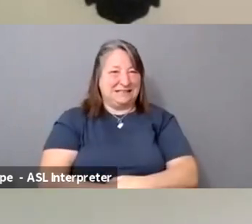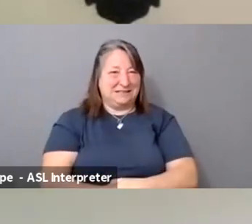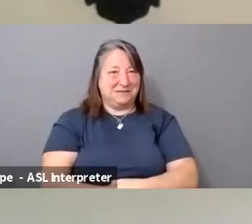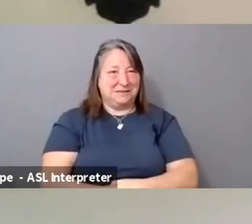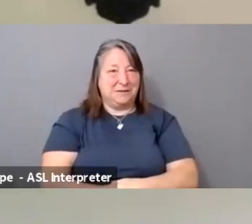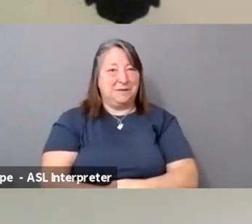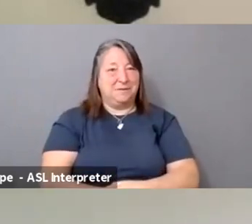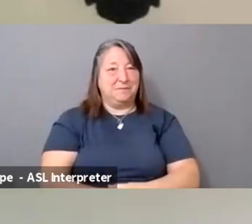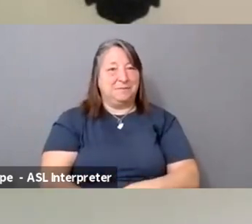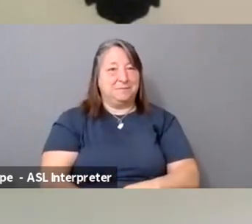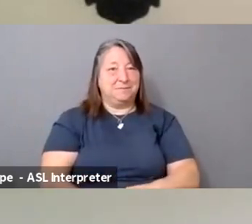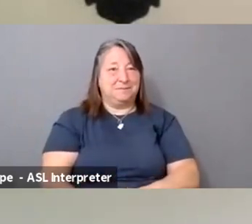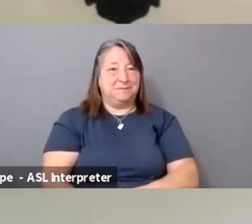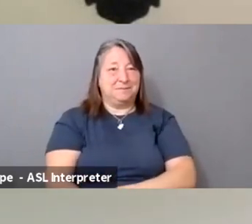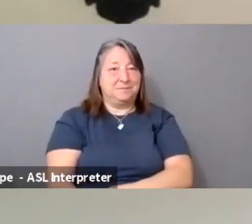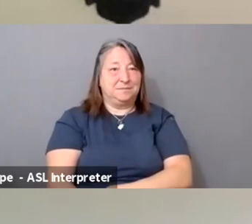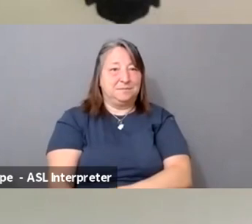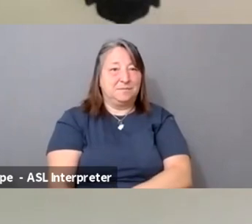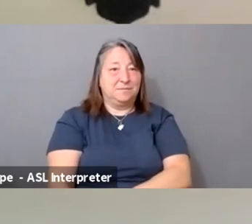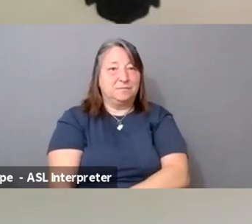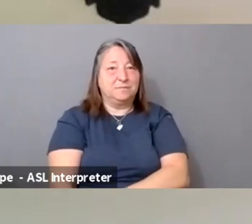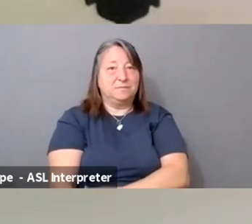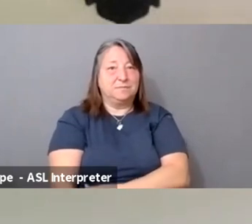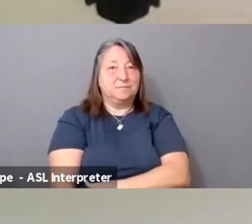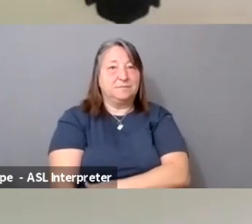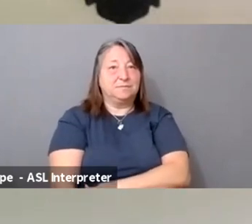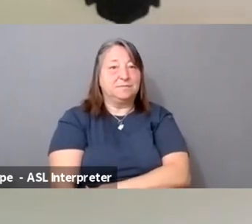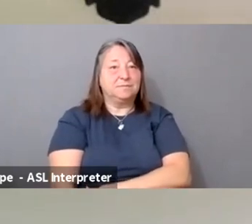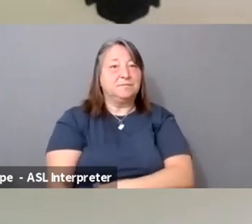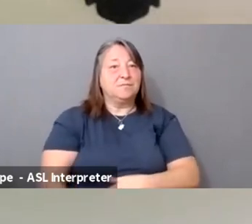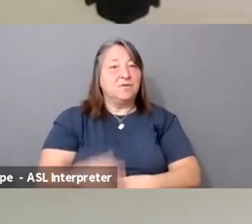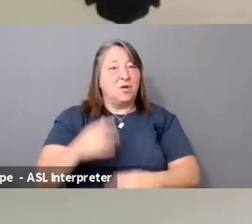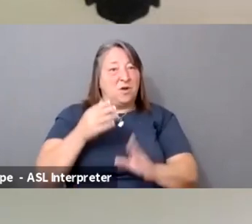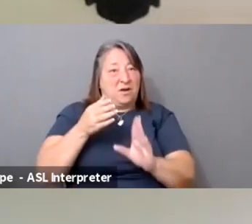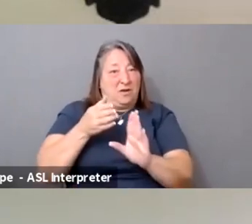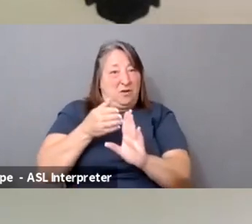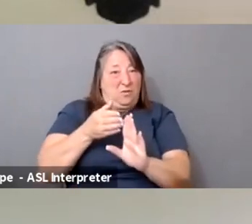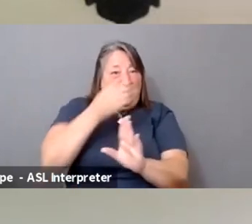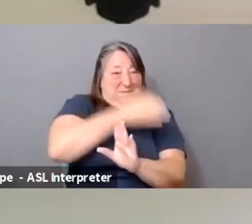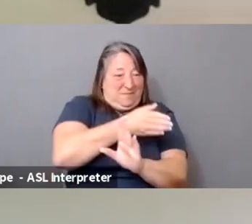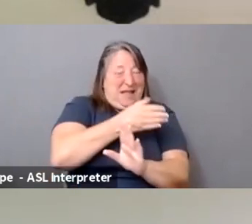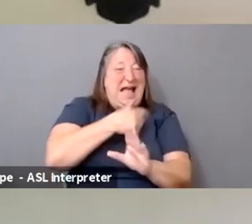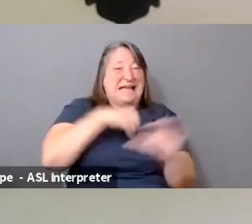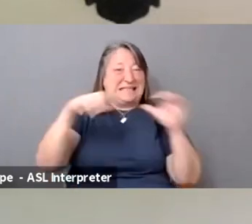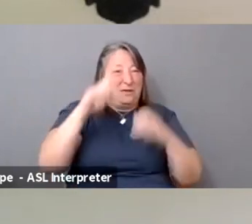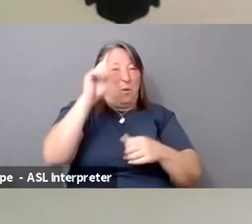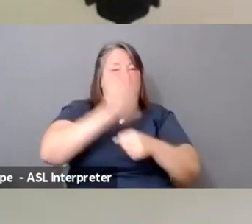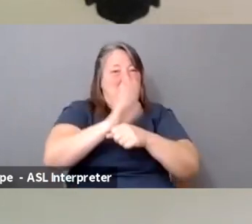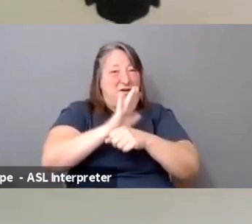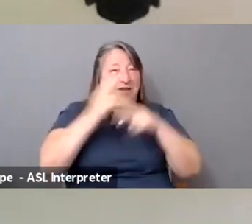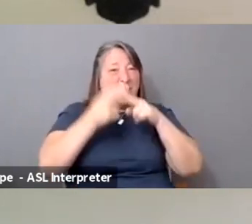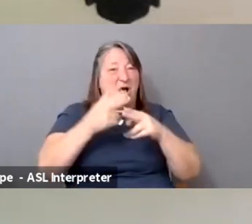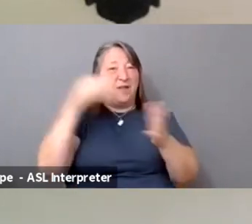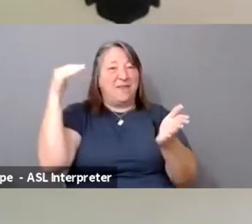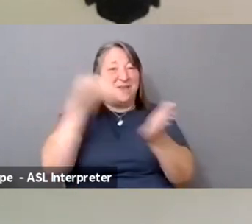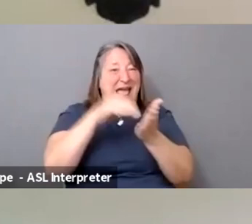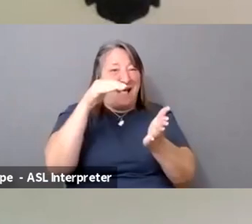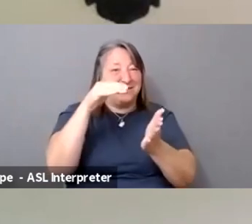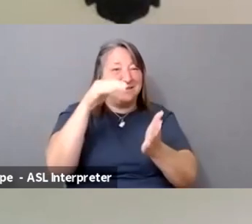So when I think I'd done a movie just before that called Thousand Pieces of Gold, and that was about the first